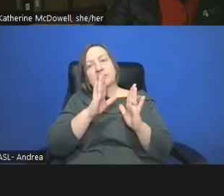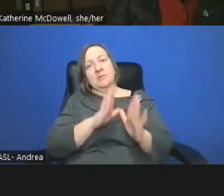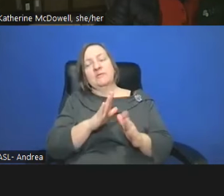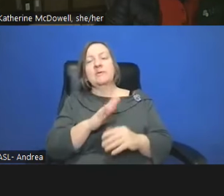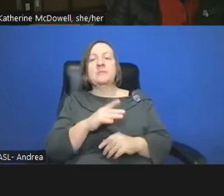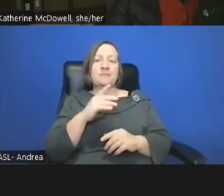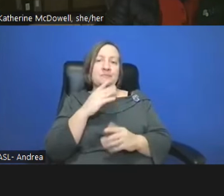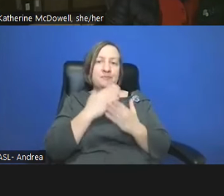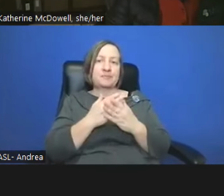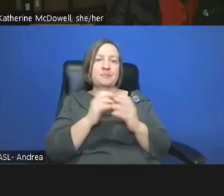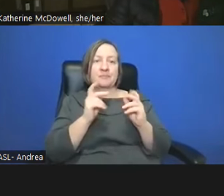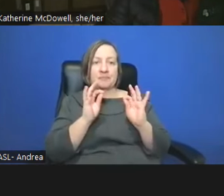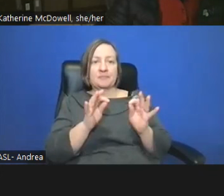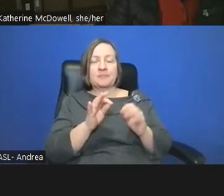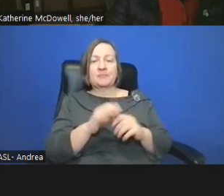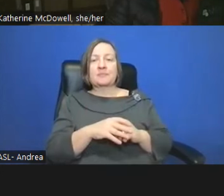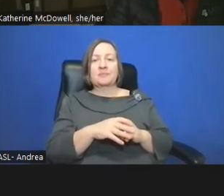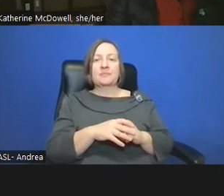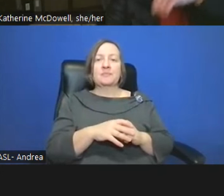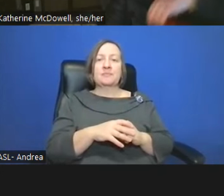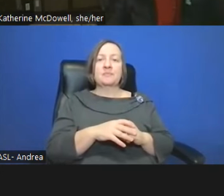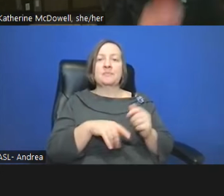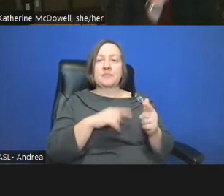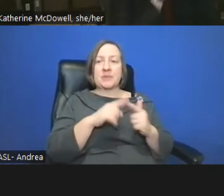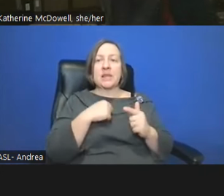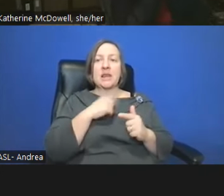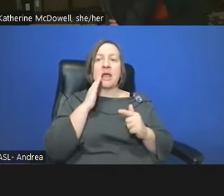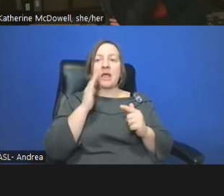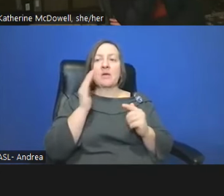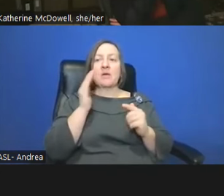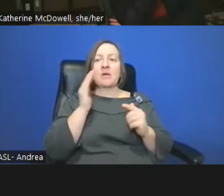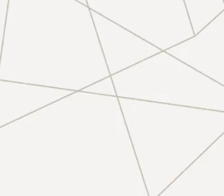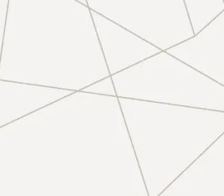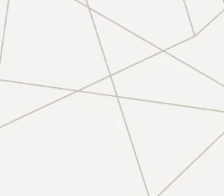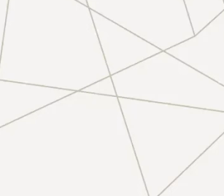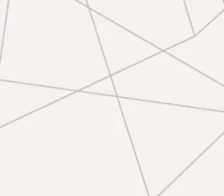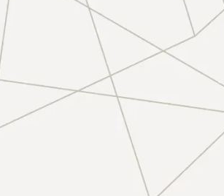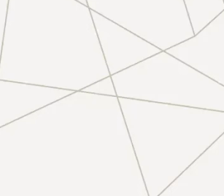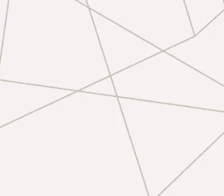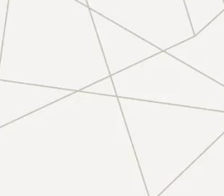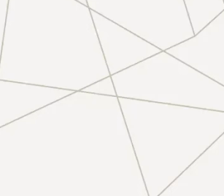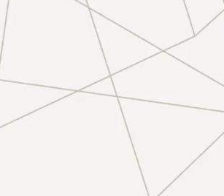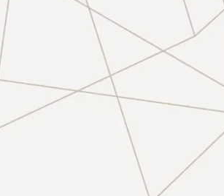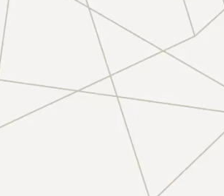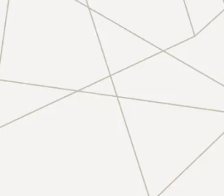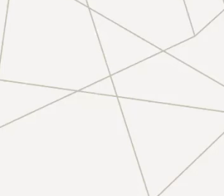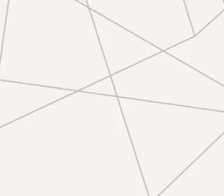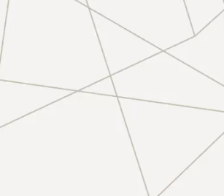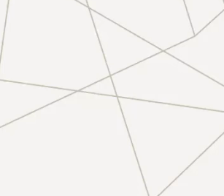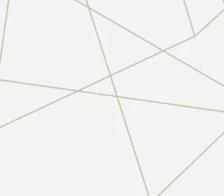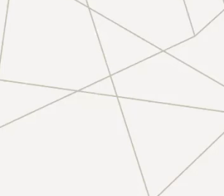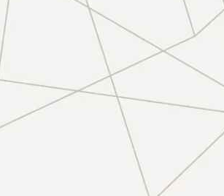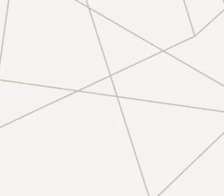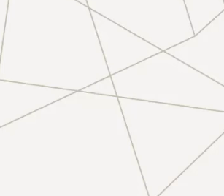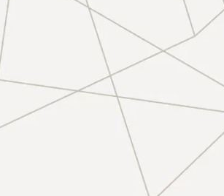Very good. So then I will move us on to the garden